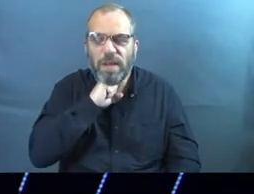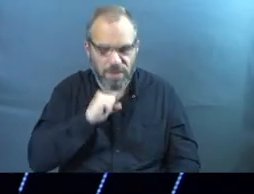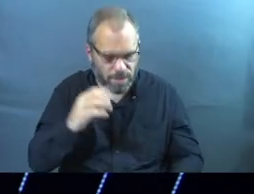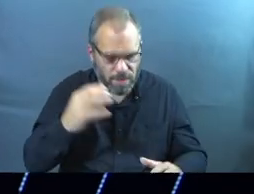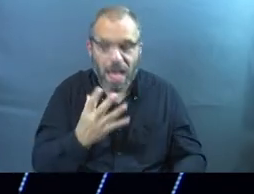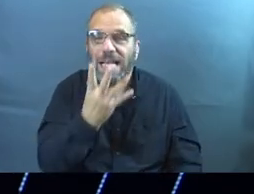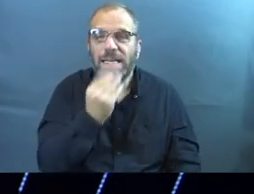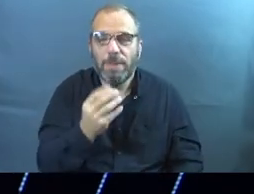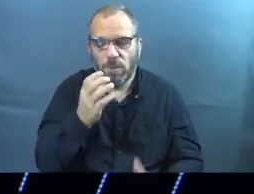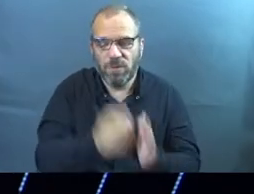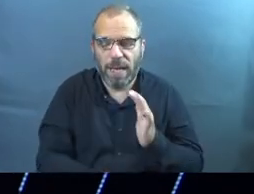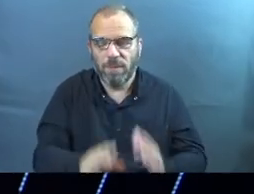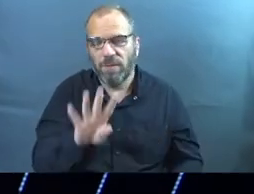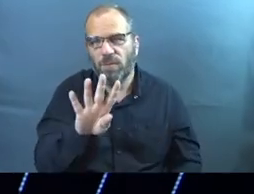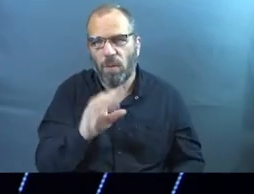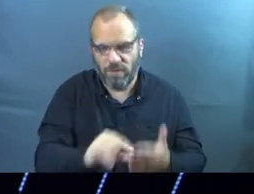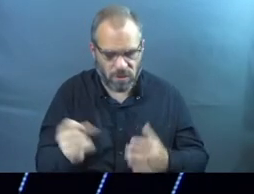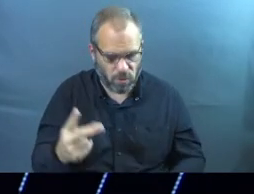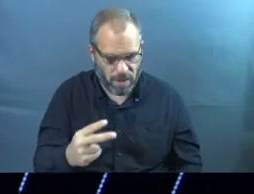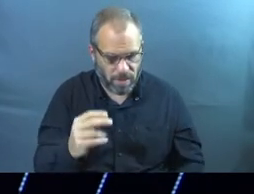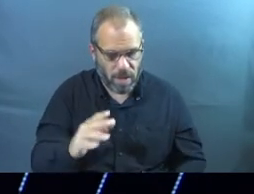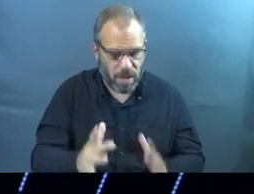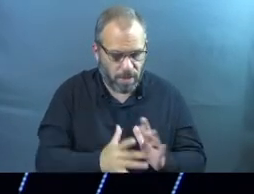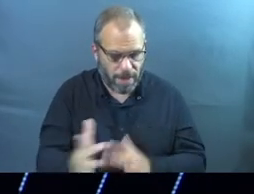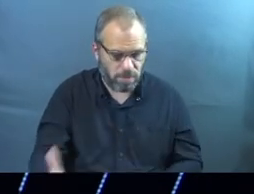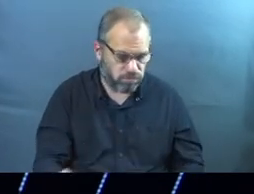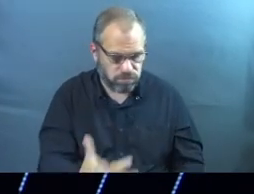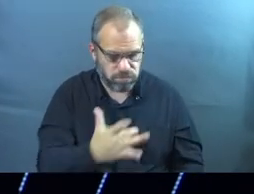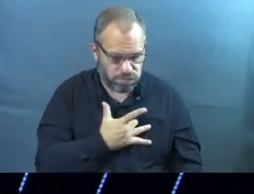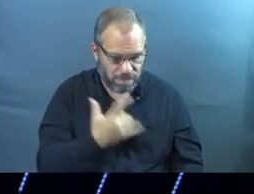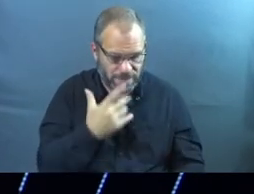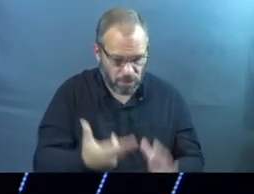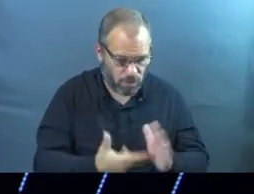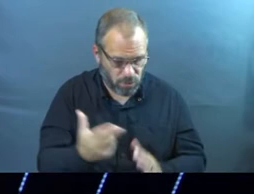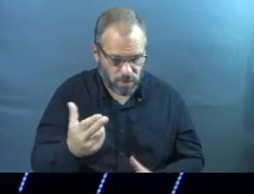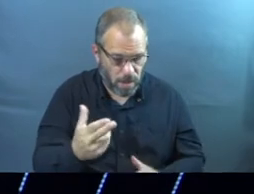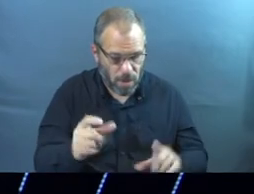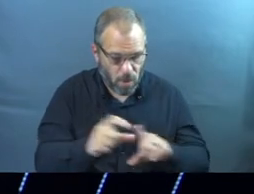Next, Hebrews 4:12. I love this one. The Bible penetrates your soul and tells you the truth. For the